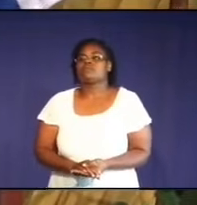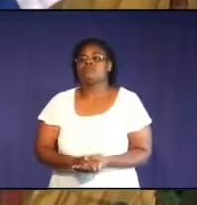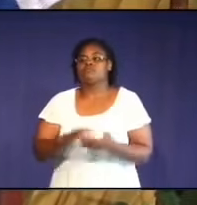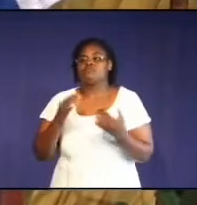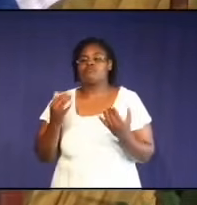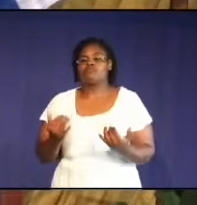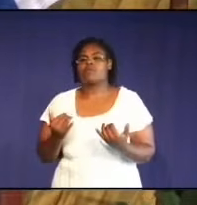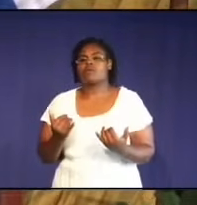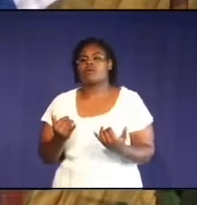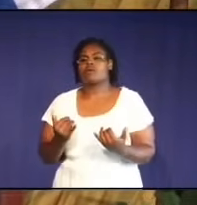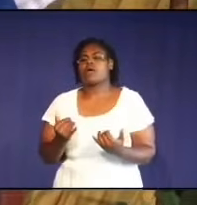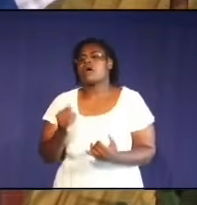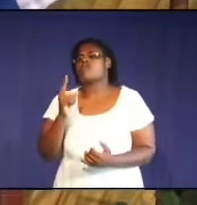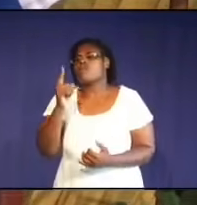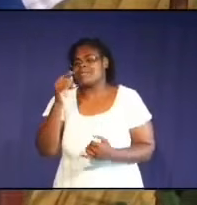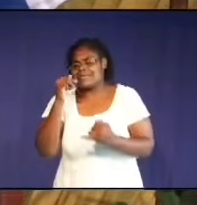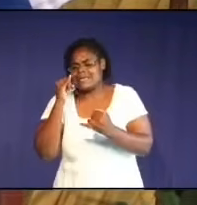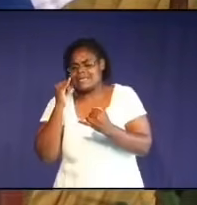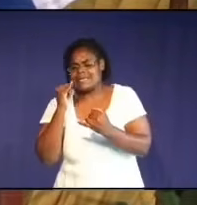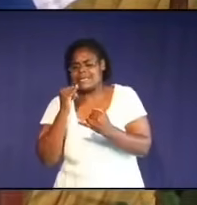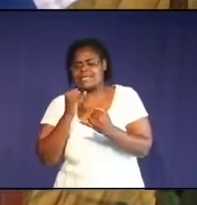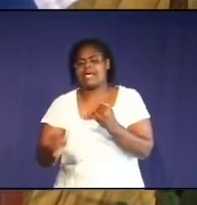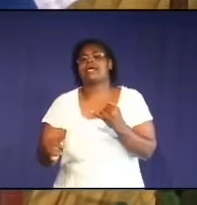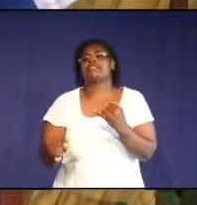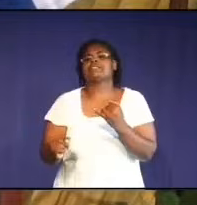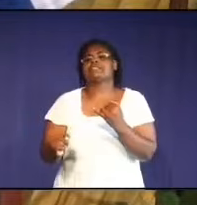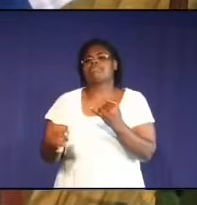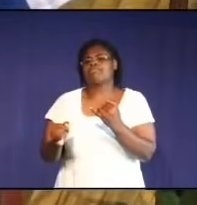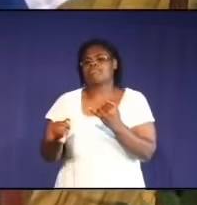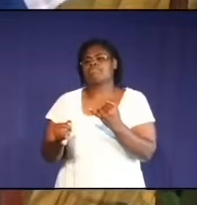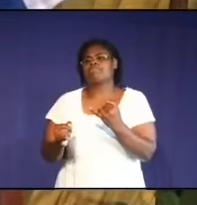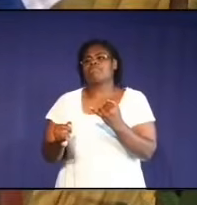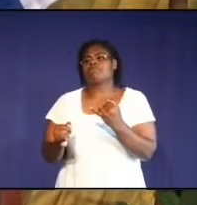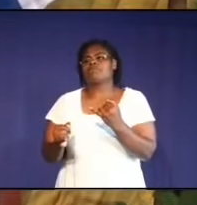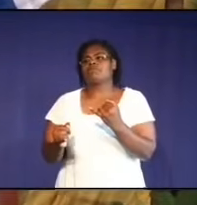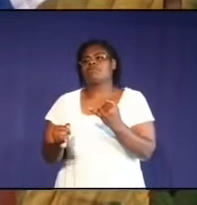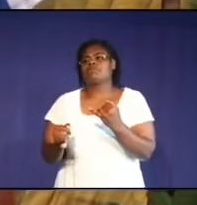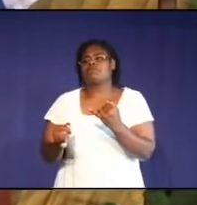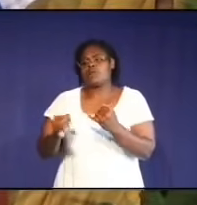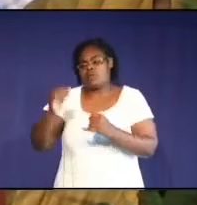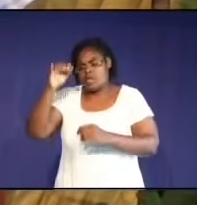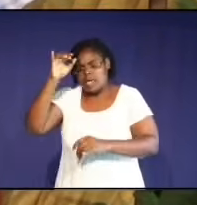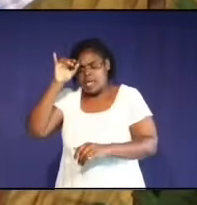message for the world. It's the everlasting gospel.